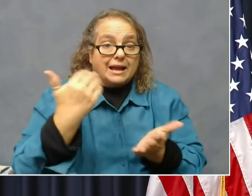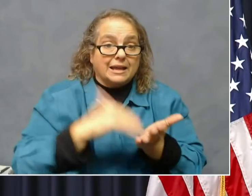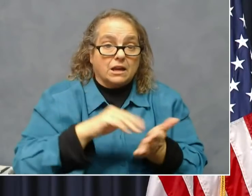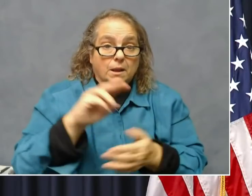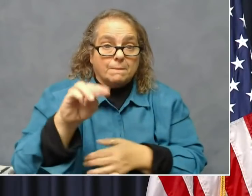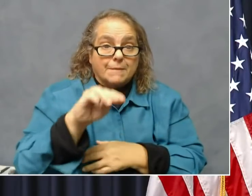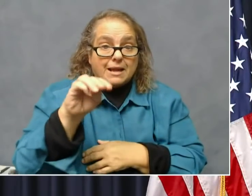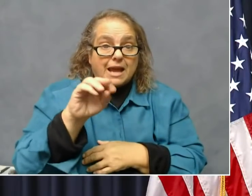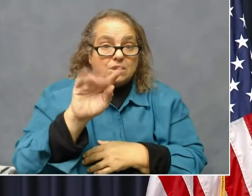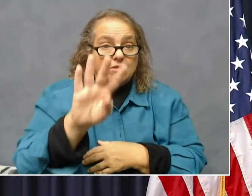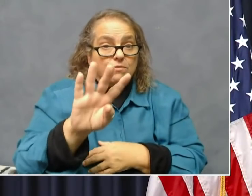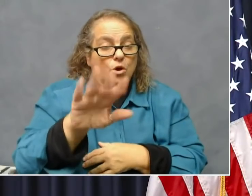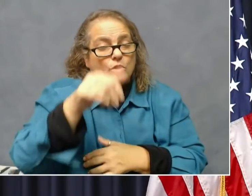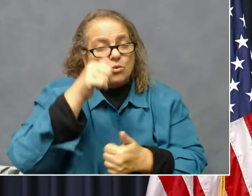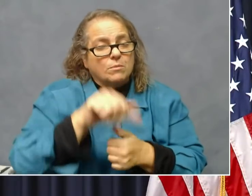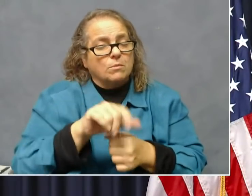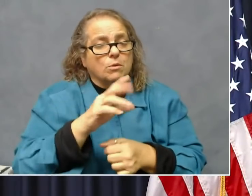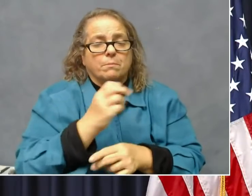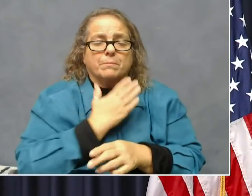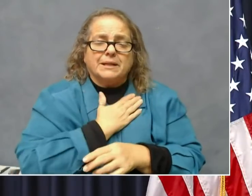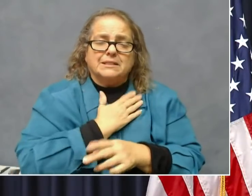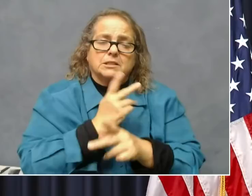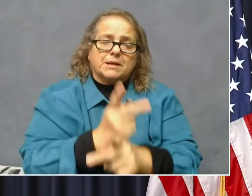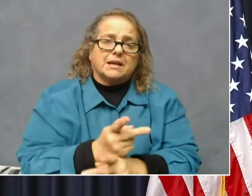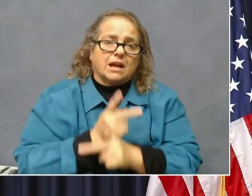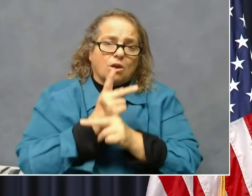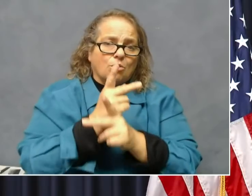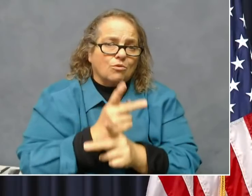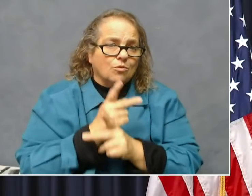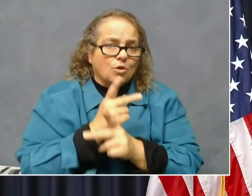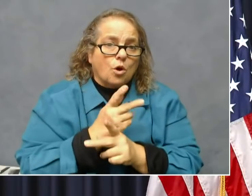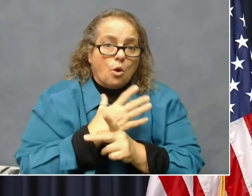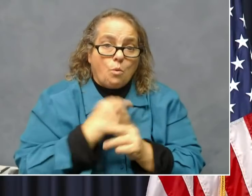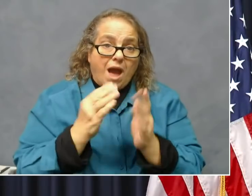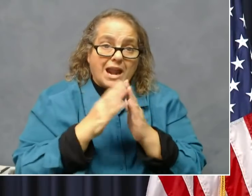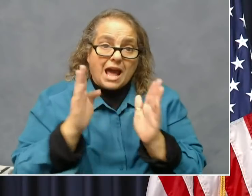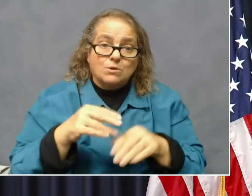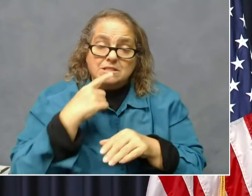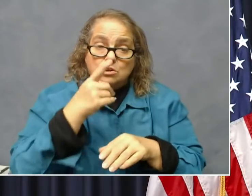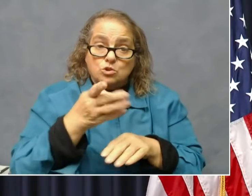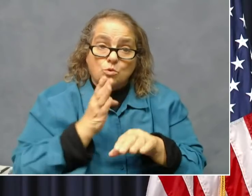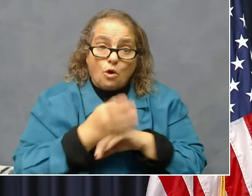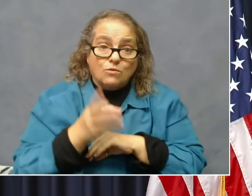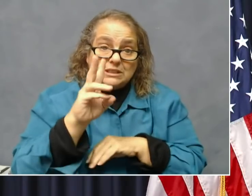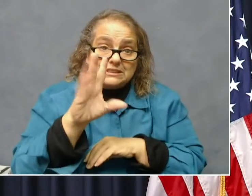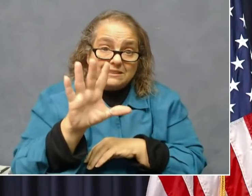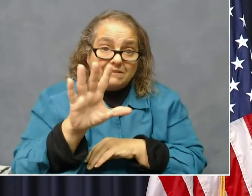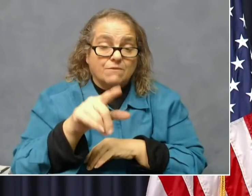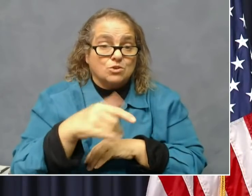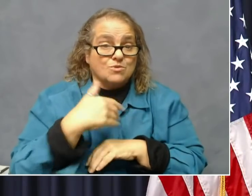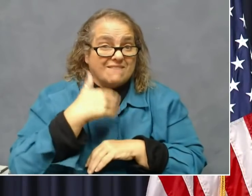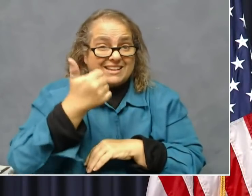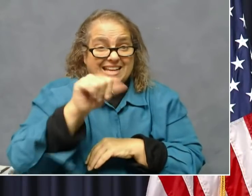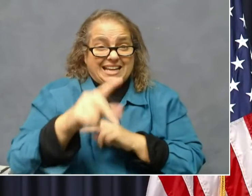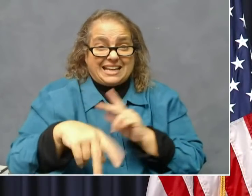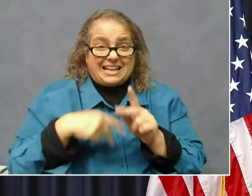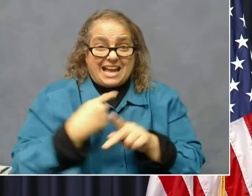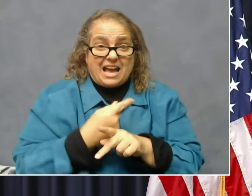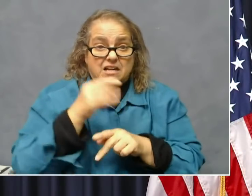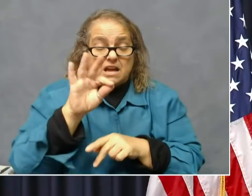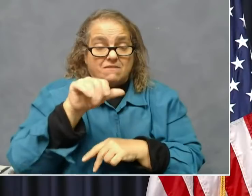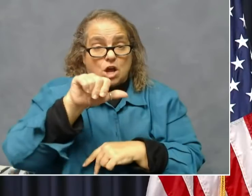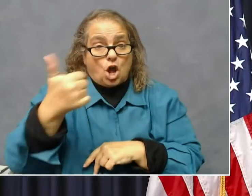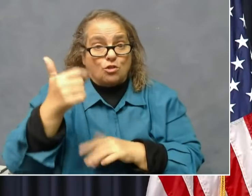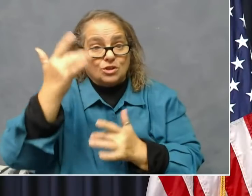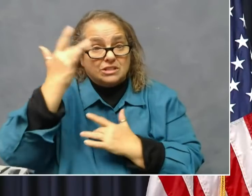really careful out there. The White House has said if you're over 65 or you have any type of underlying condition that COVID